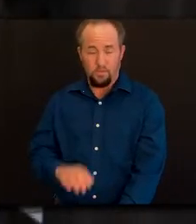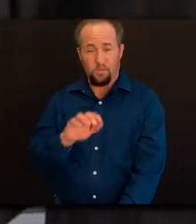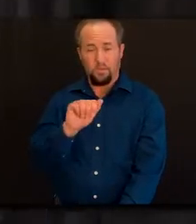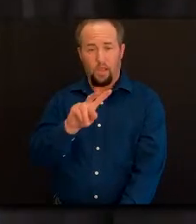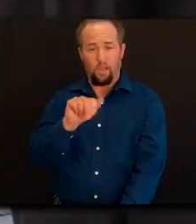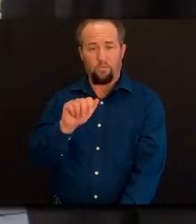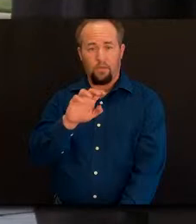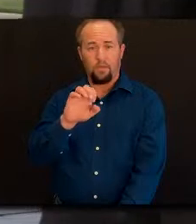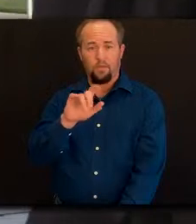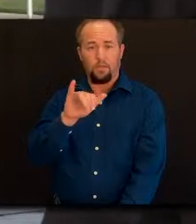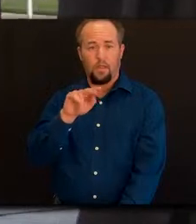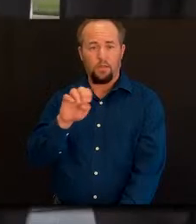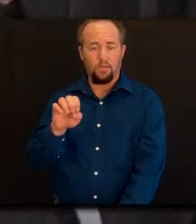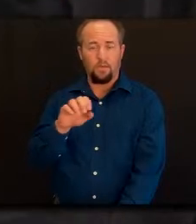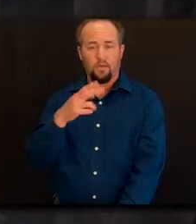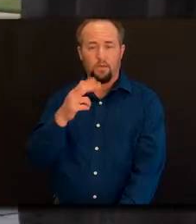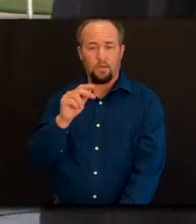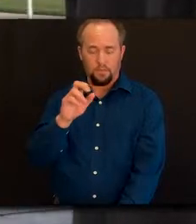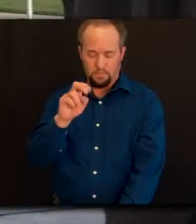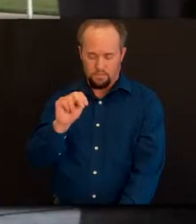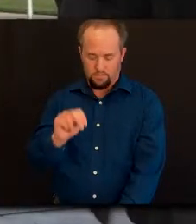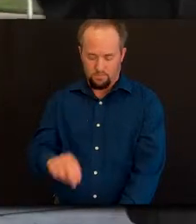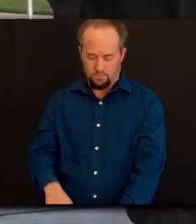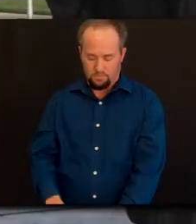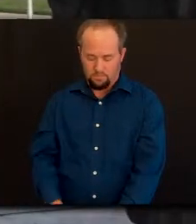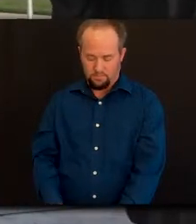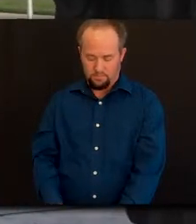Ava Eileen Hansen.